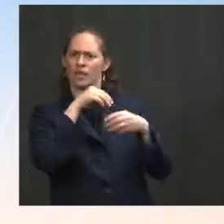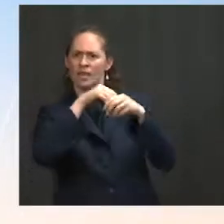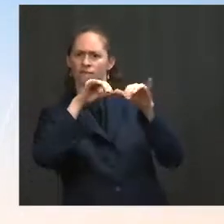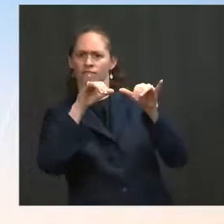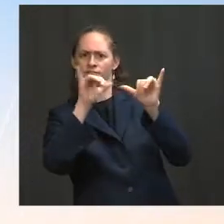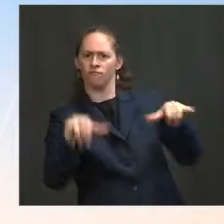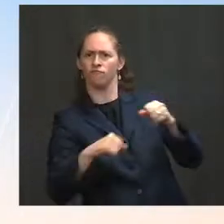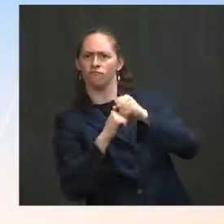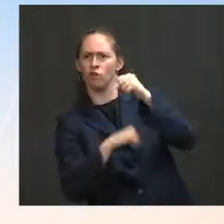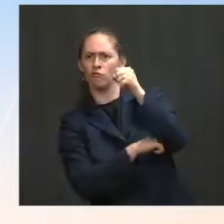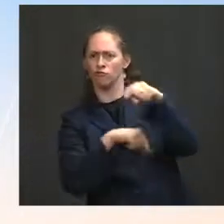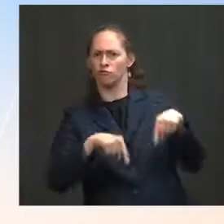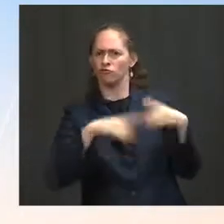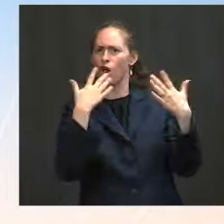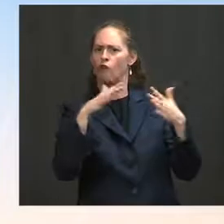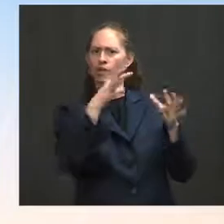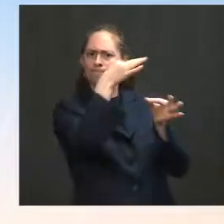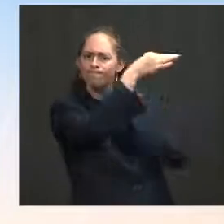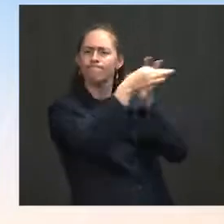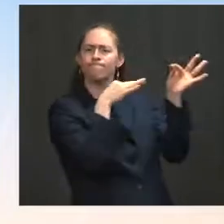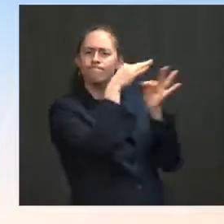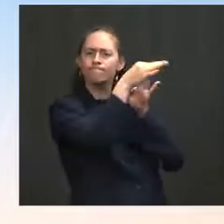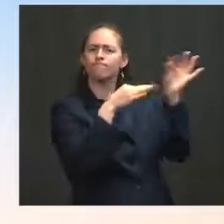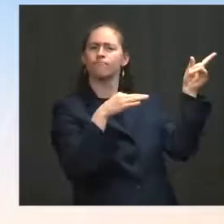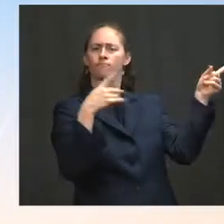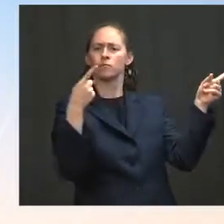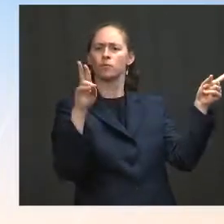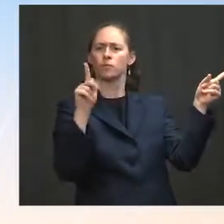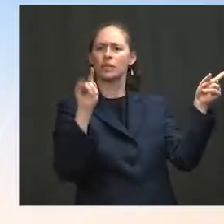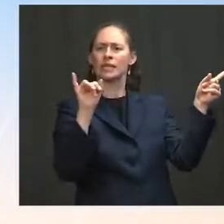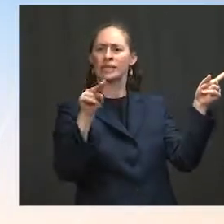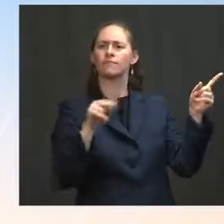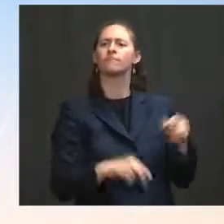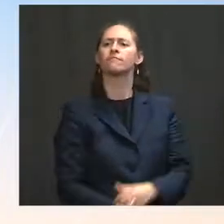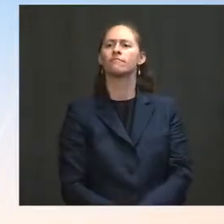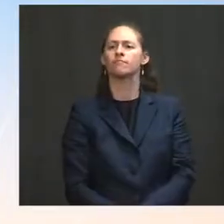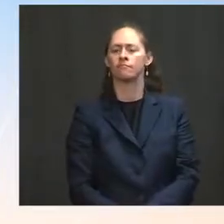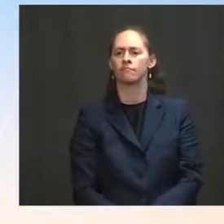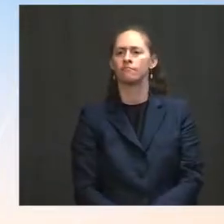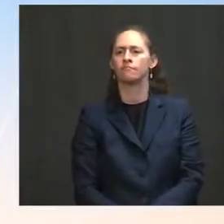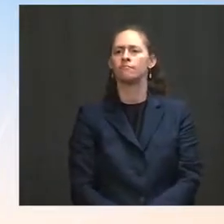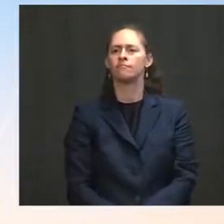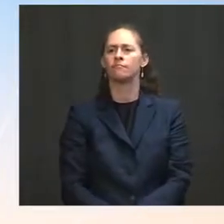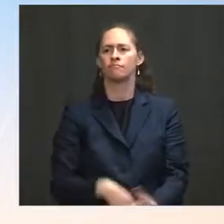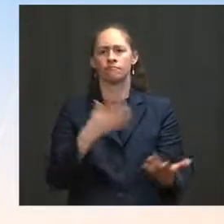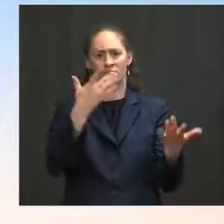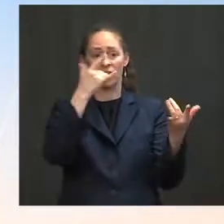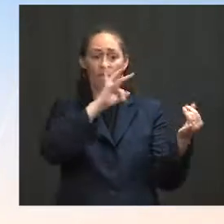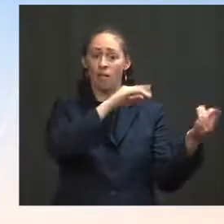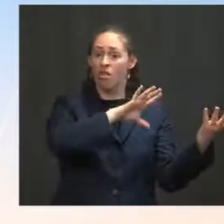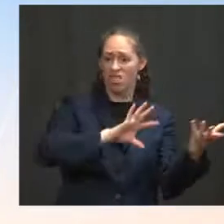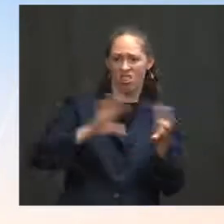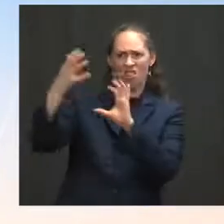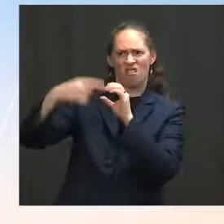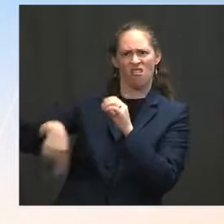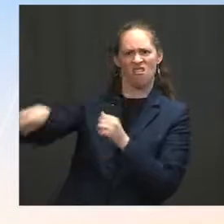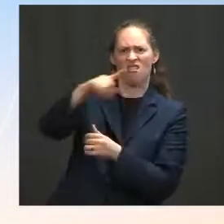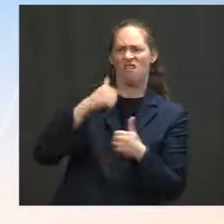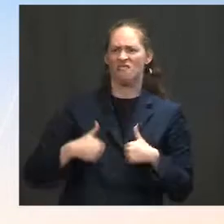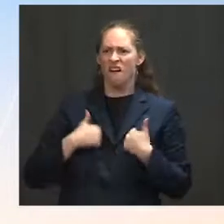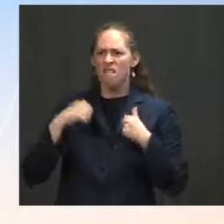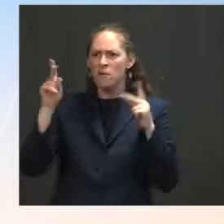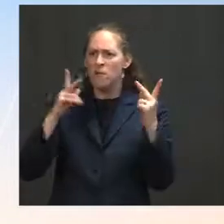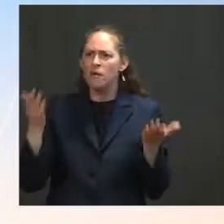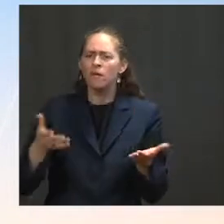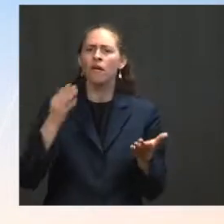on critical infrastructure that would take out a swath of the American economy would have a significant national security impact. He did